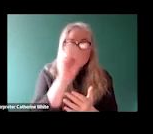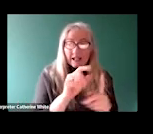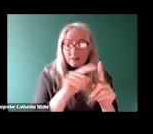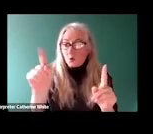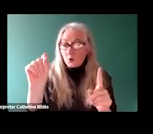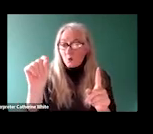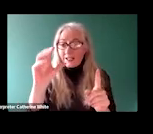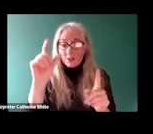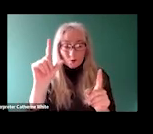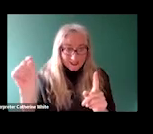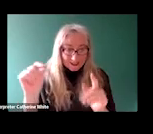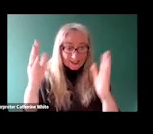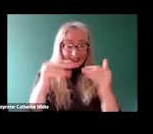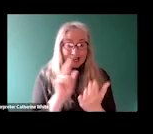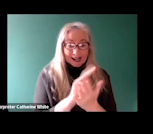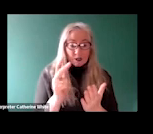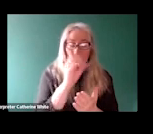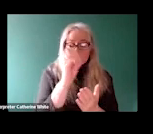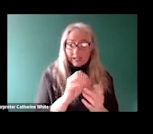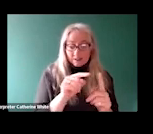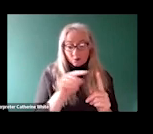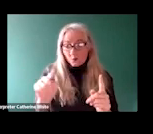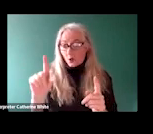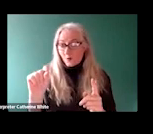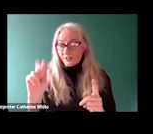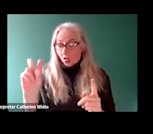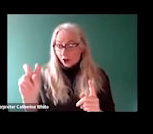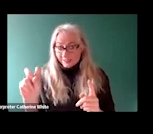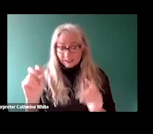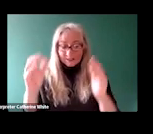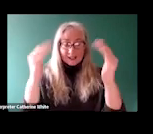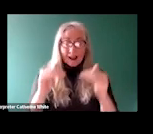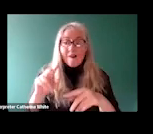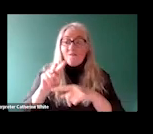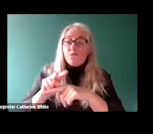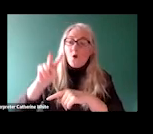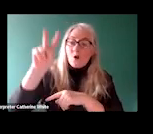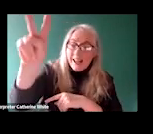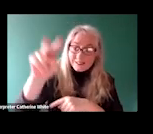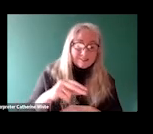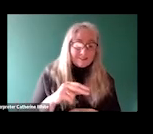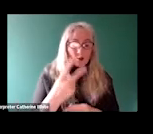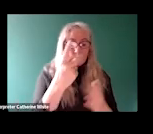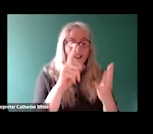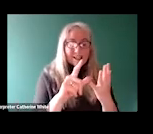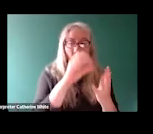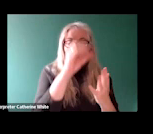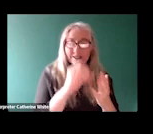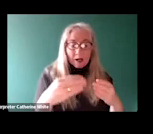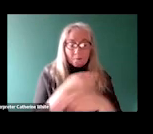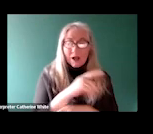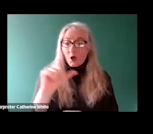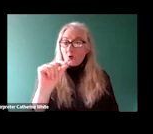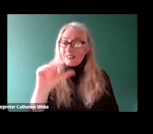to reach 18% in 2030, and then is forecast to reach 27% by